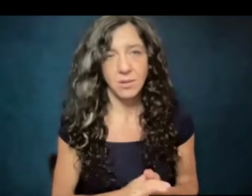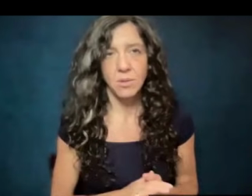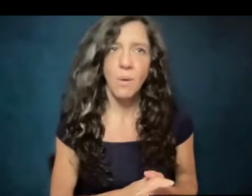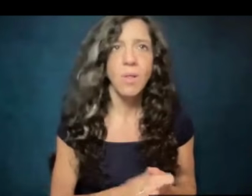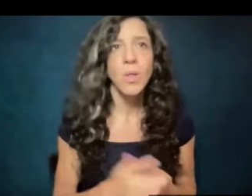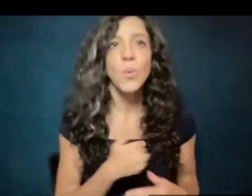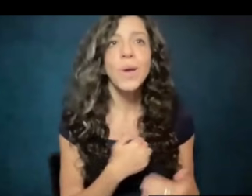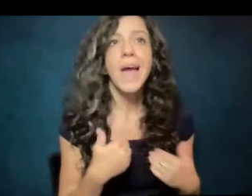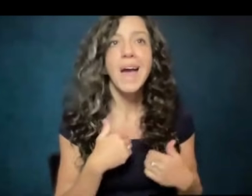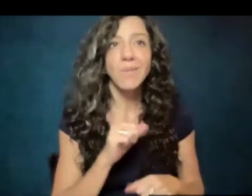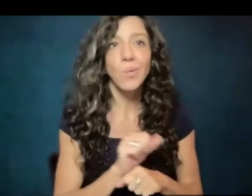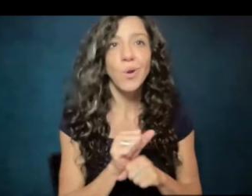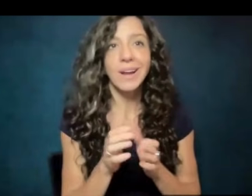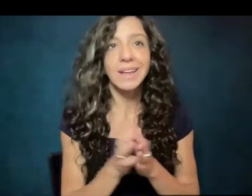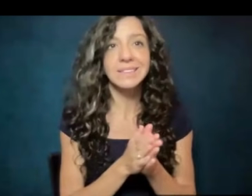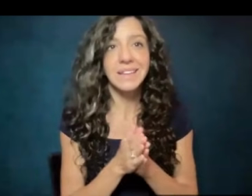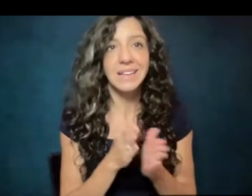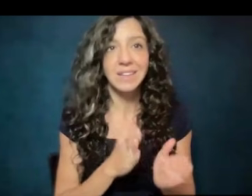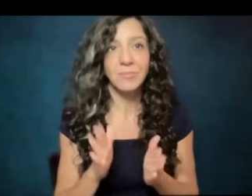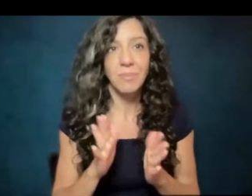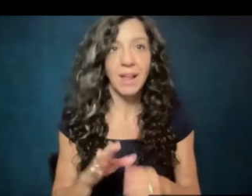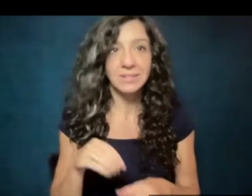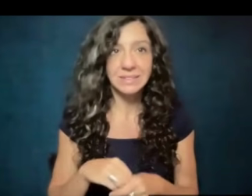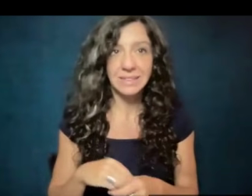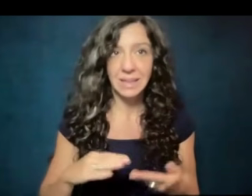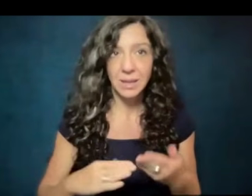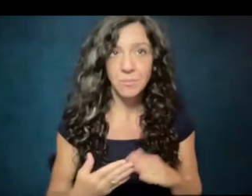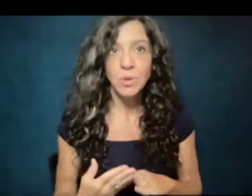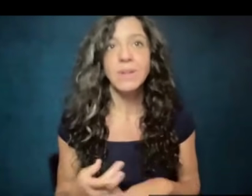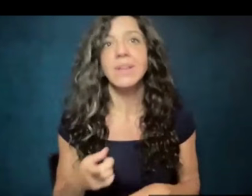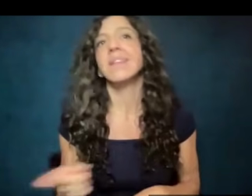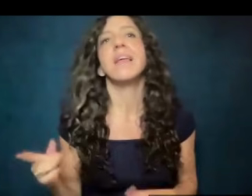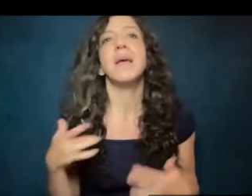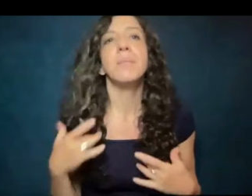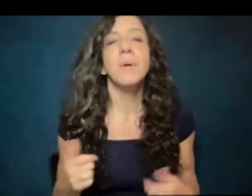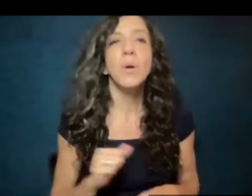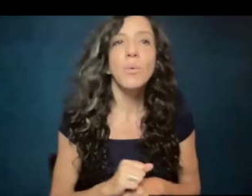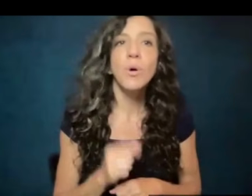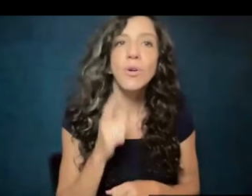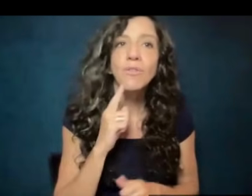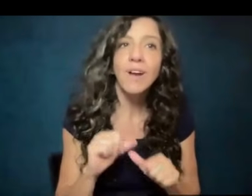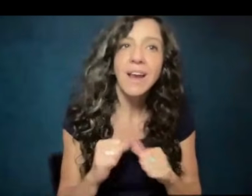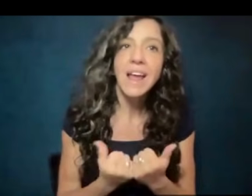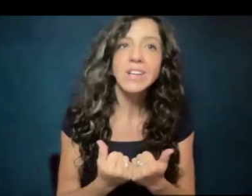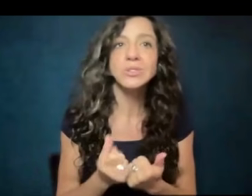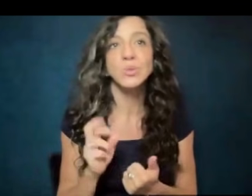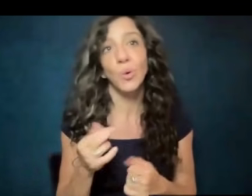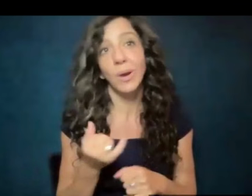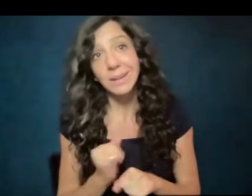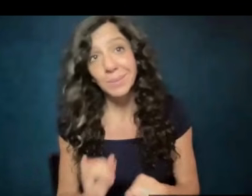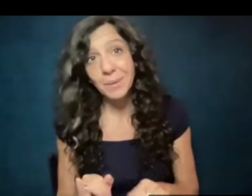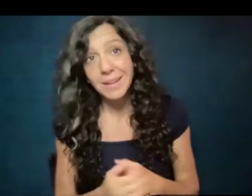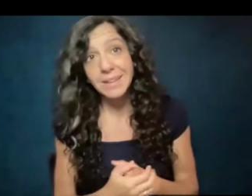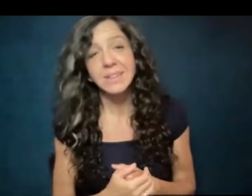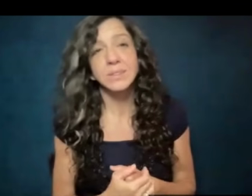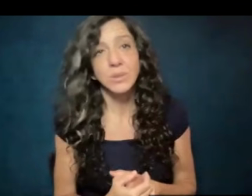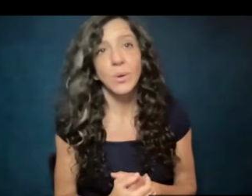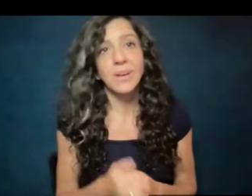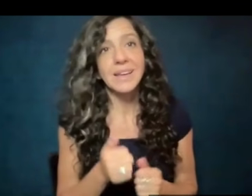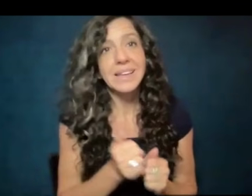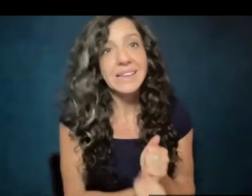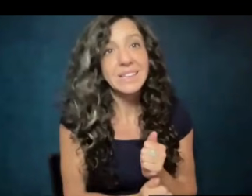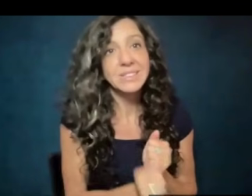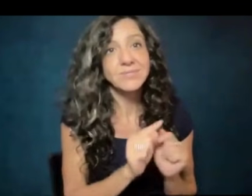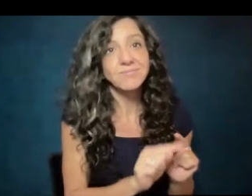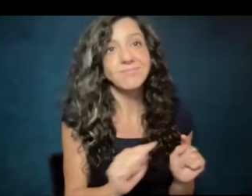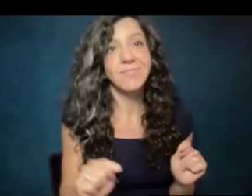the community, and they are usually out, they work for an agency or they're independent. And so each one